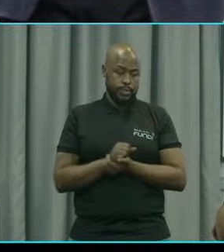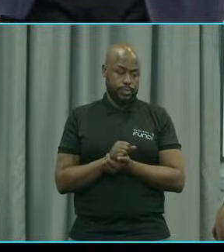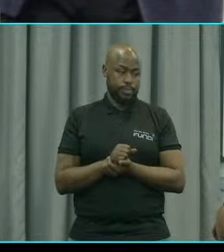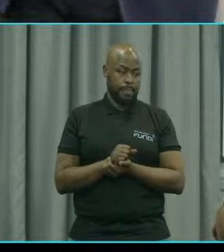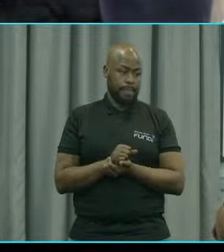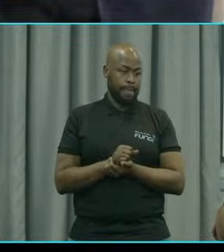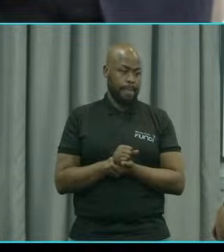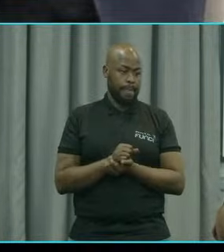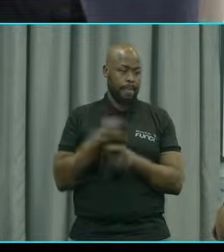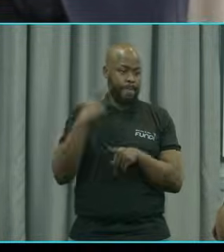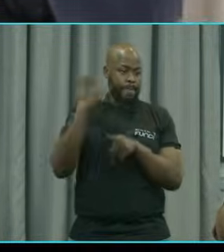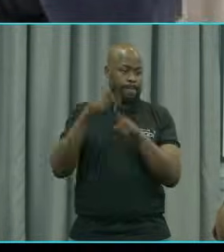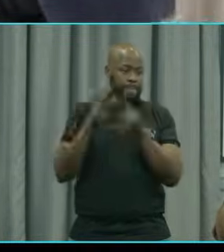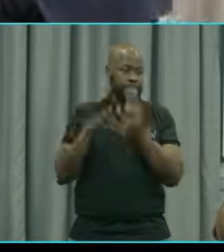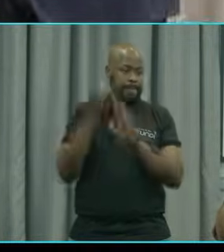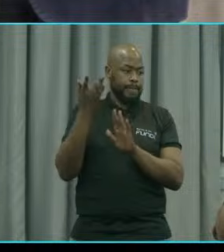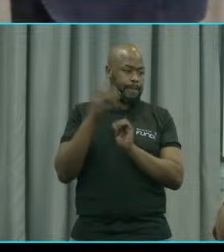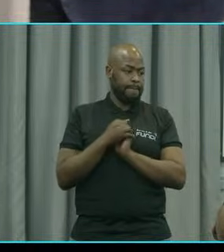The next slide.